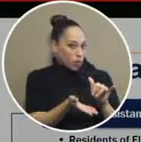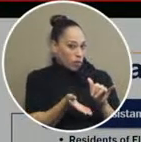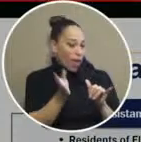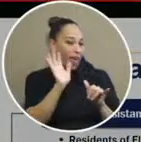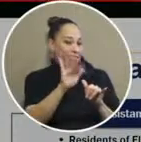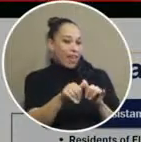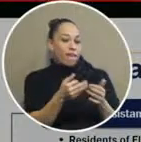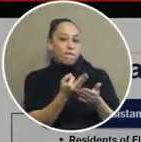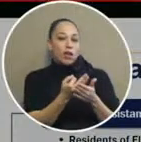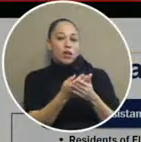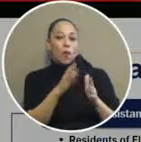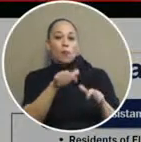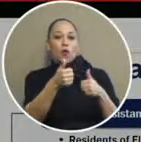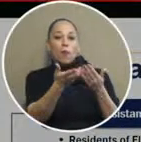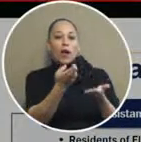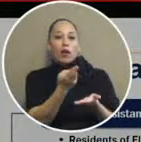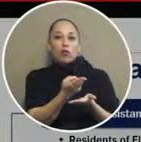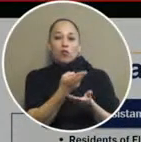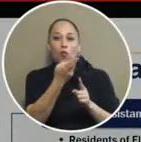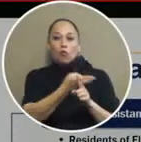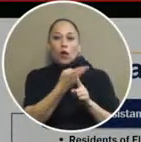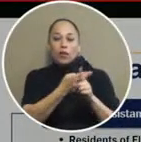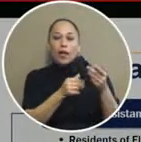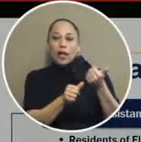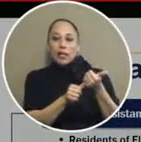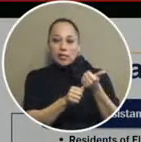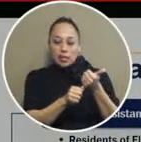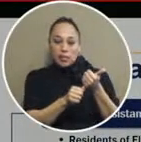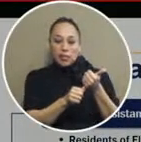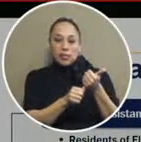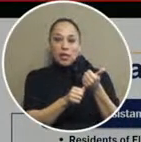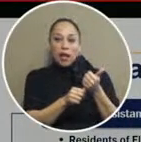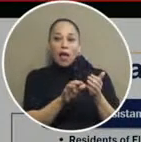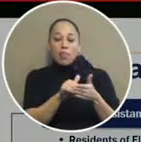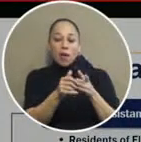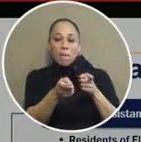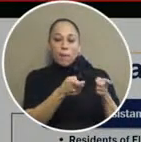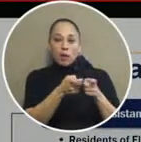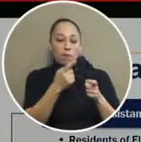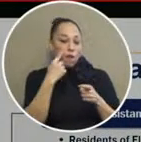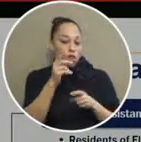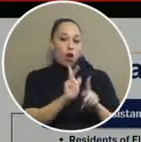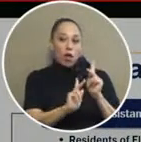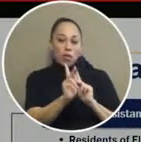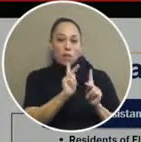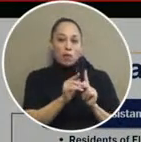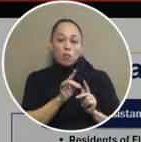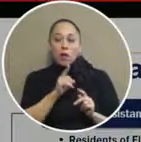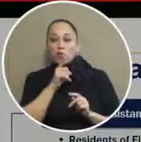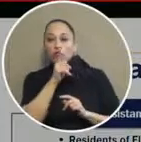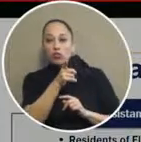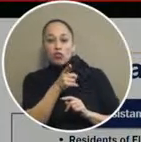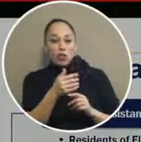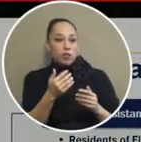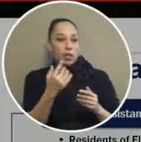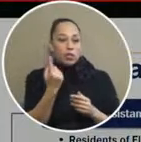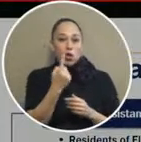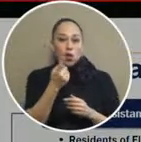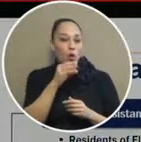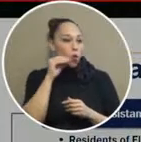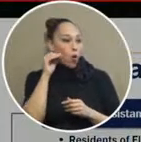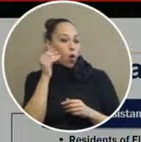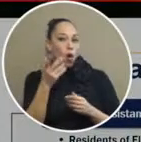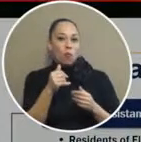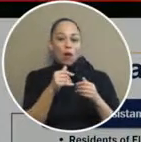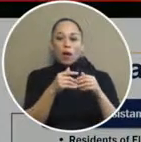rehousing funding provides rental assistance as well as case management for those individuals, making sure that we're not just putting them in a home and